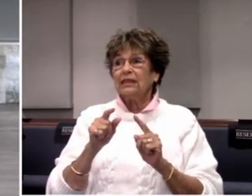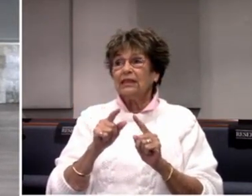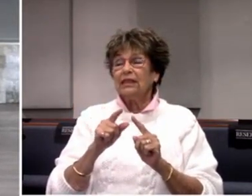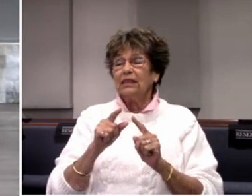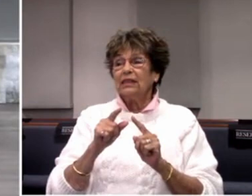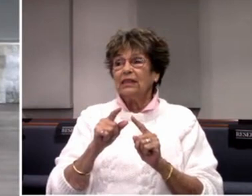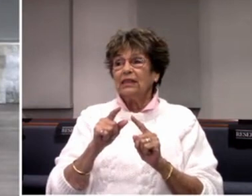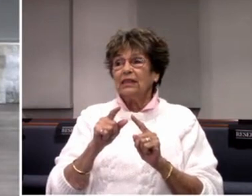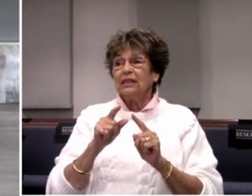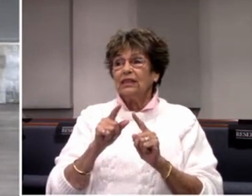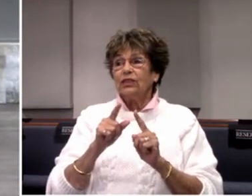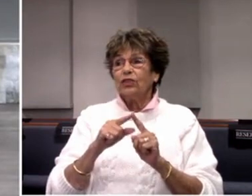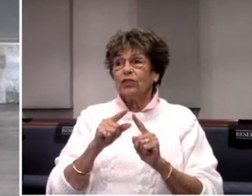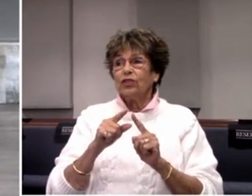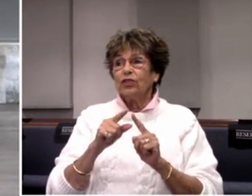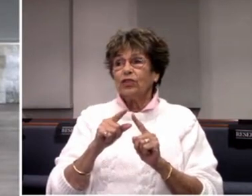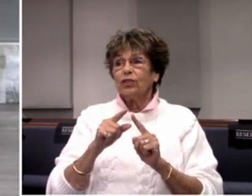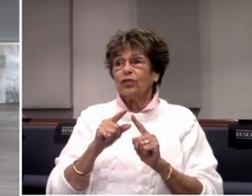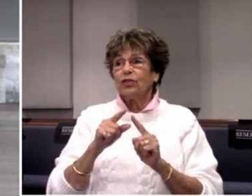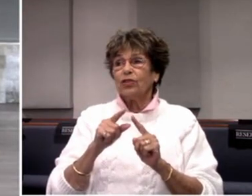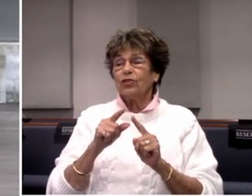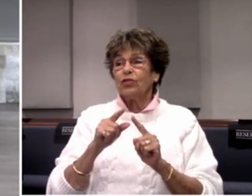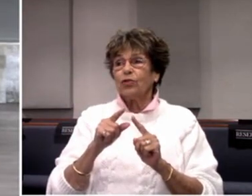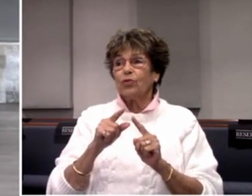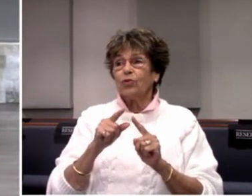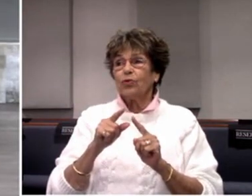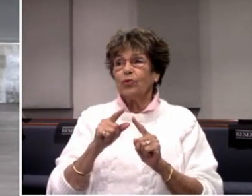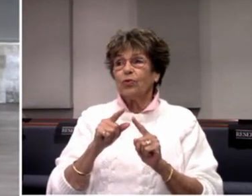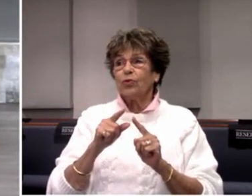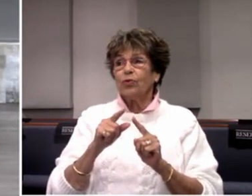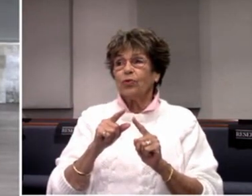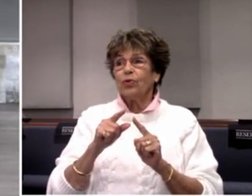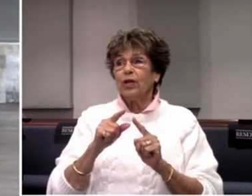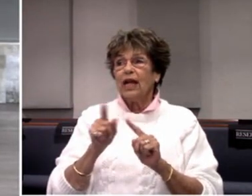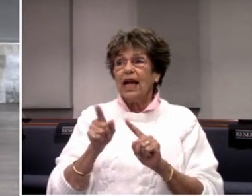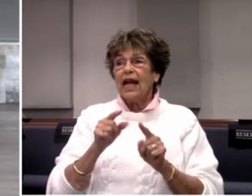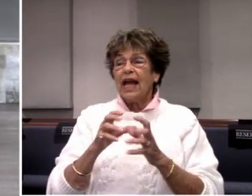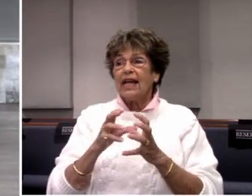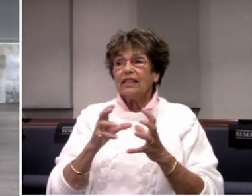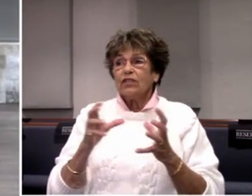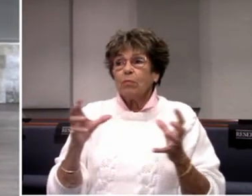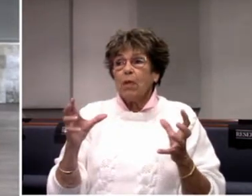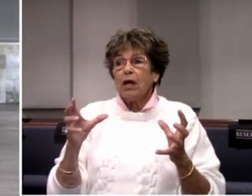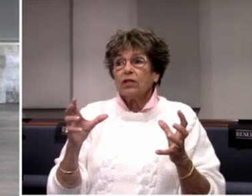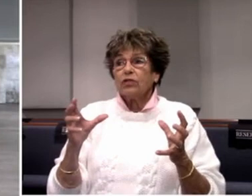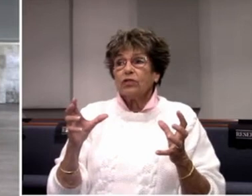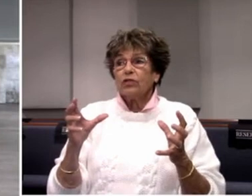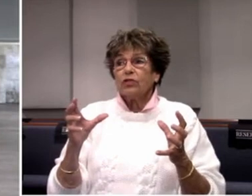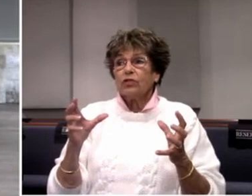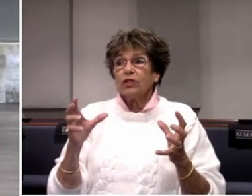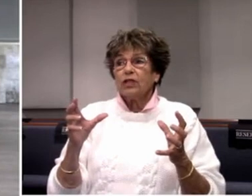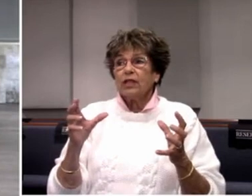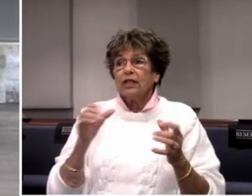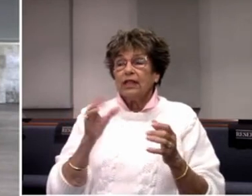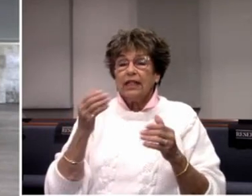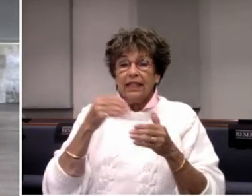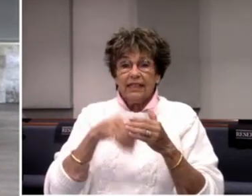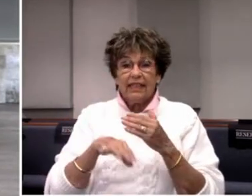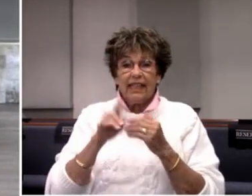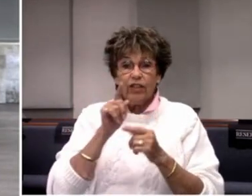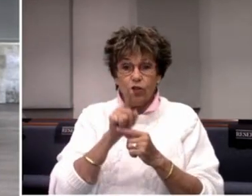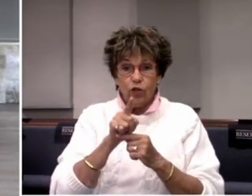possible. If it be possible, as much as lieth in you, live